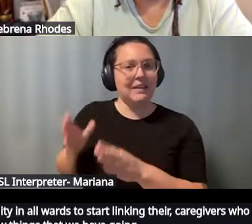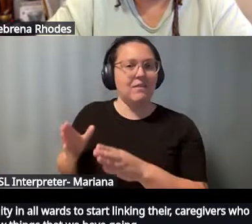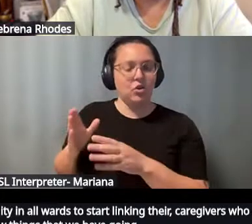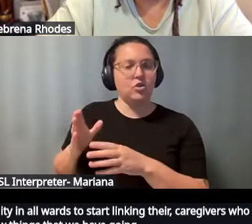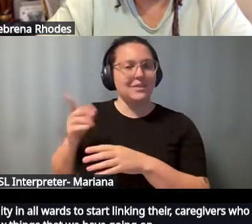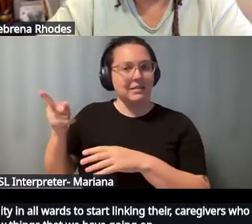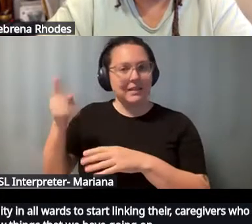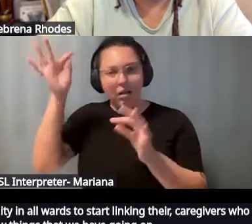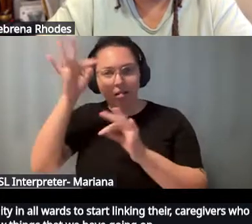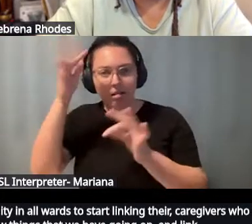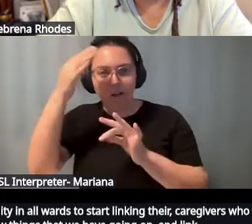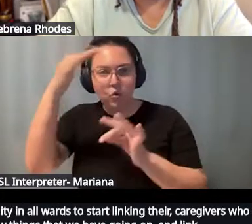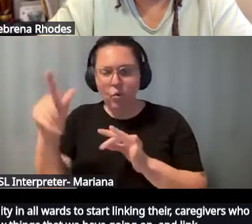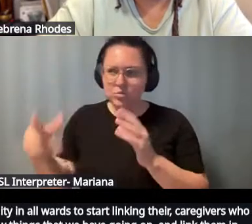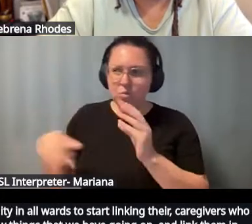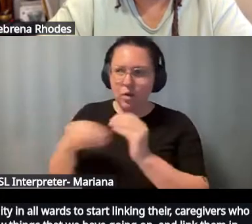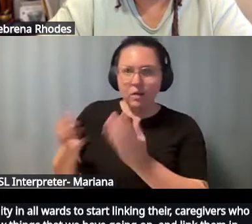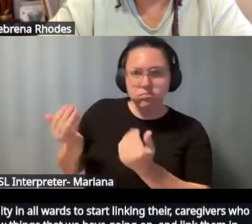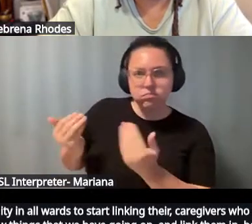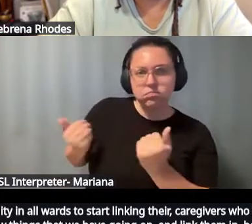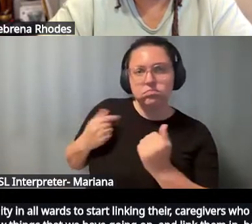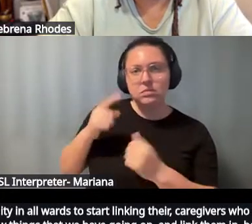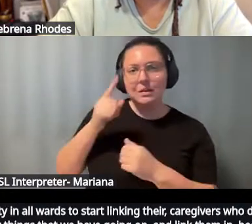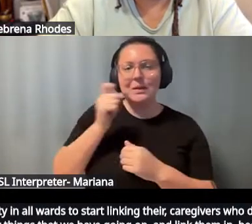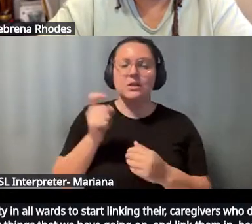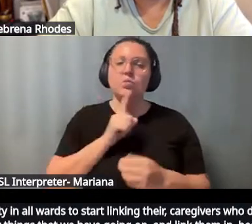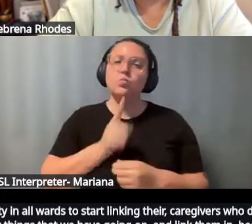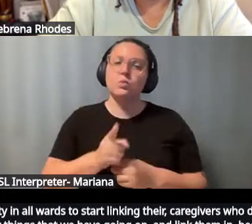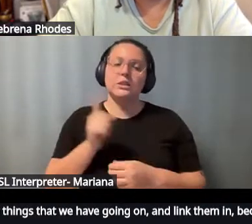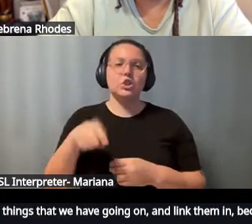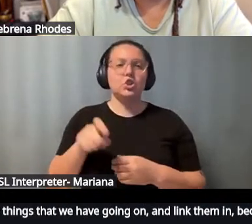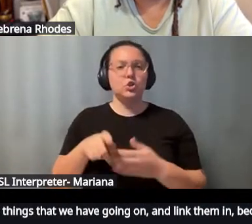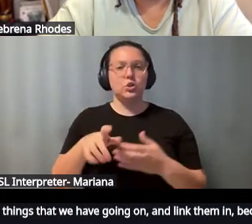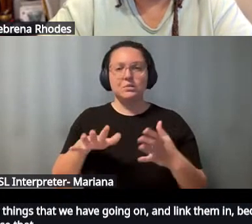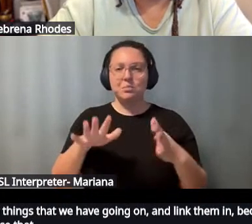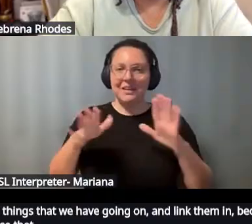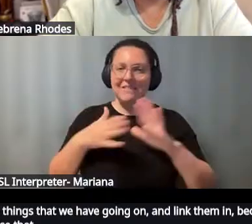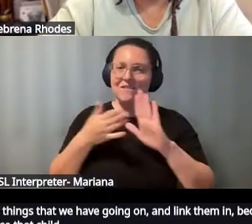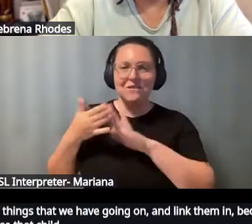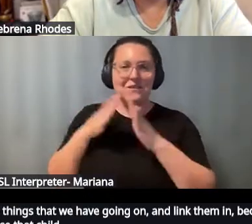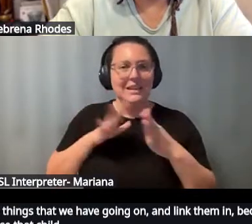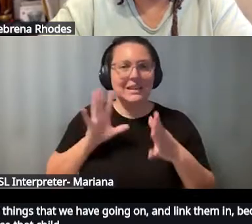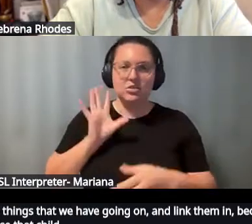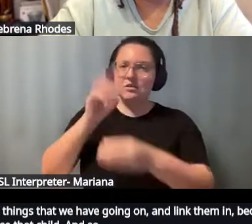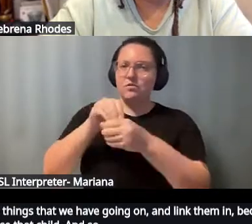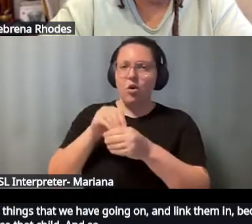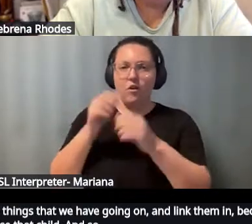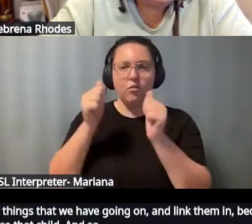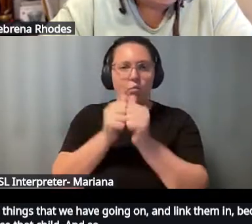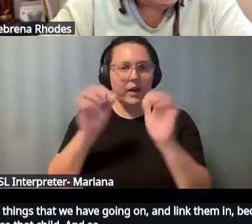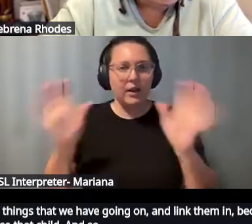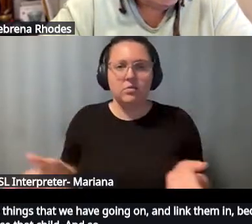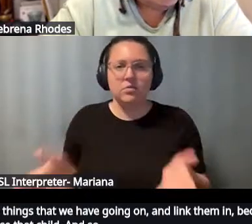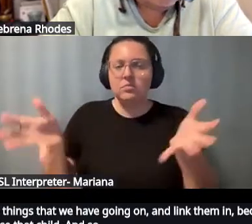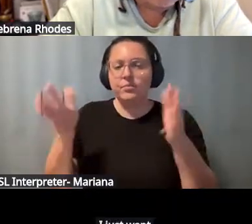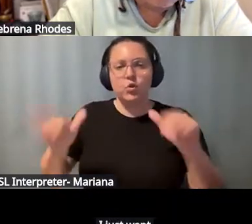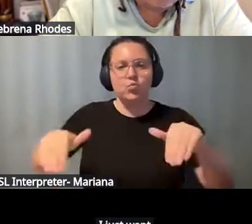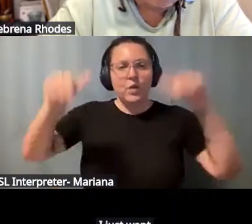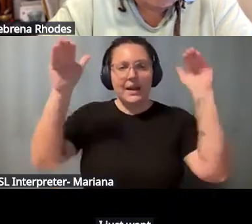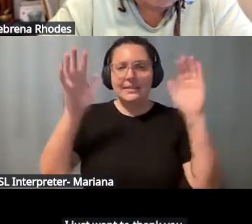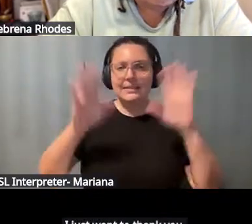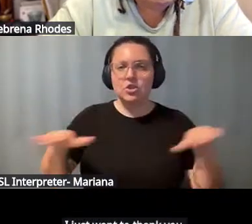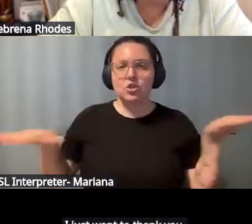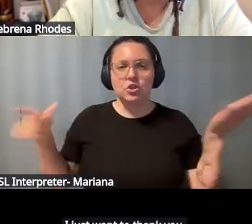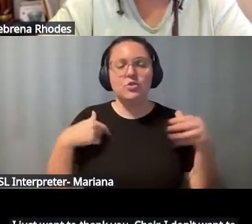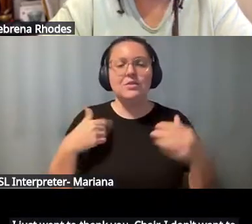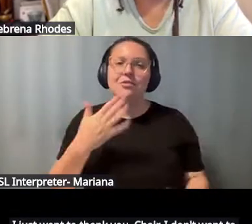and link them in, because it takes a village to raise that child. And so I just want to thank you, Chair. I don't want to take too much